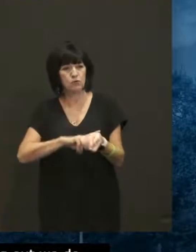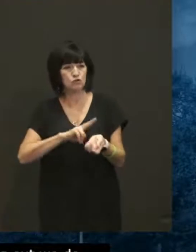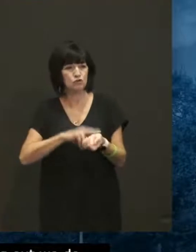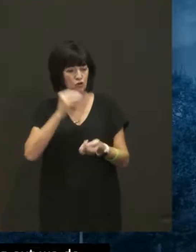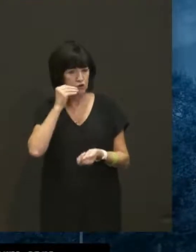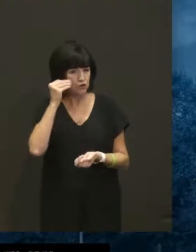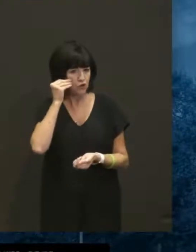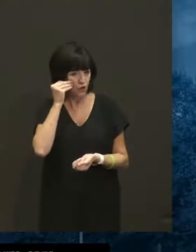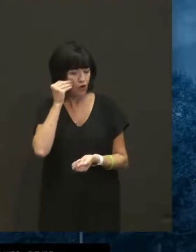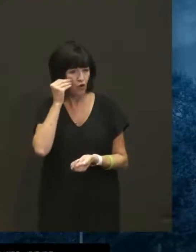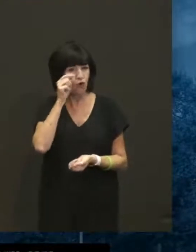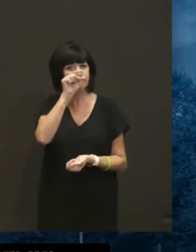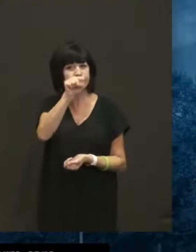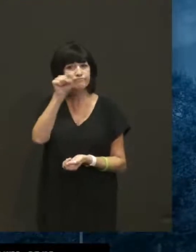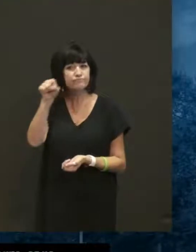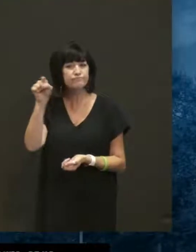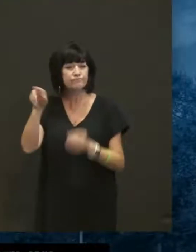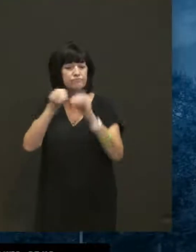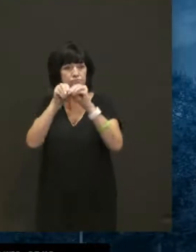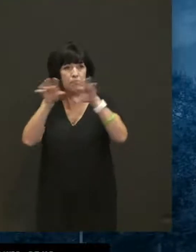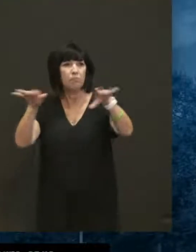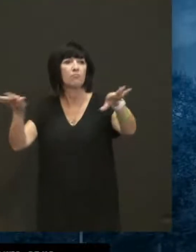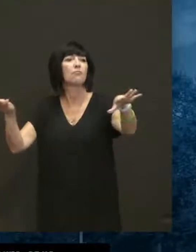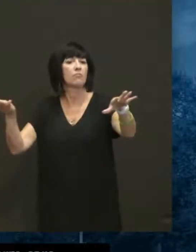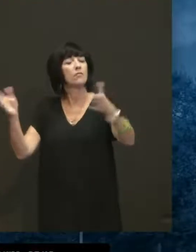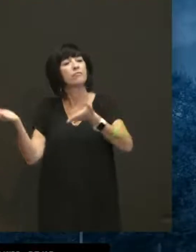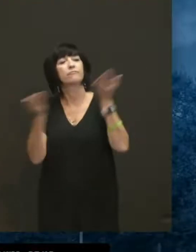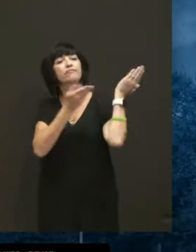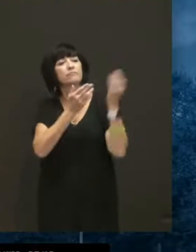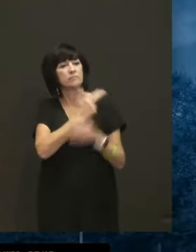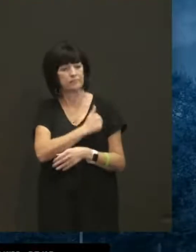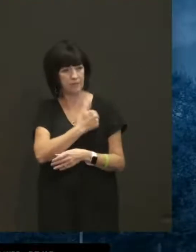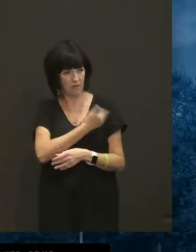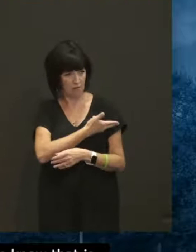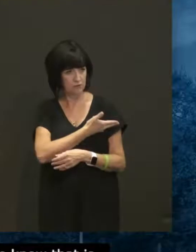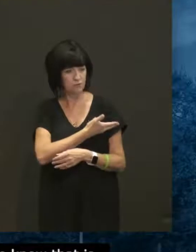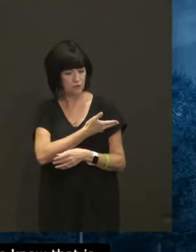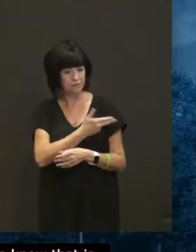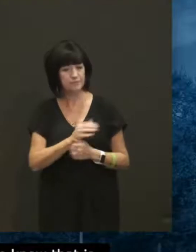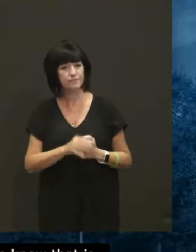are hospitalized. So we know that that is a part of it. But what we